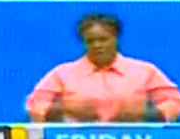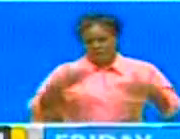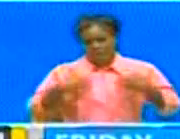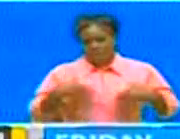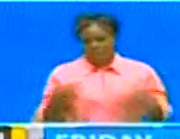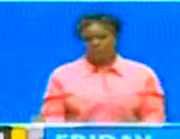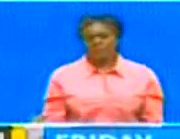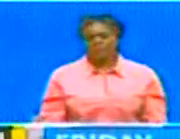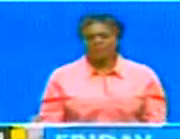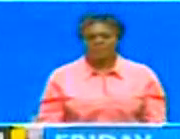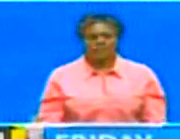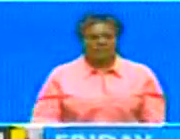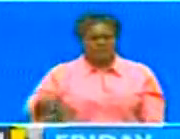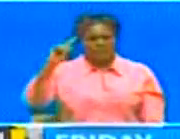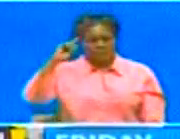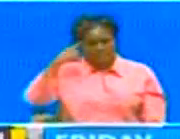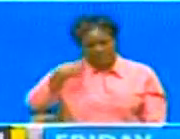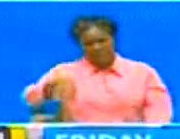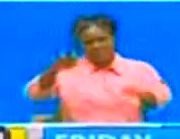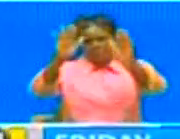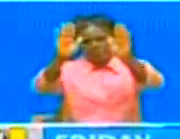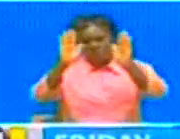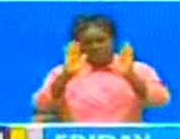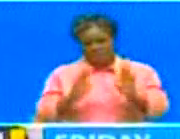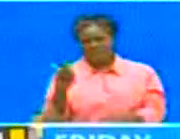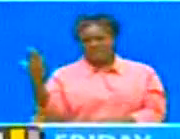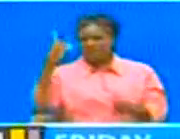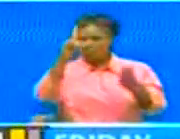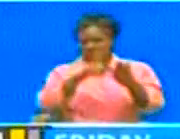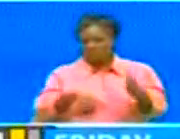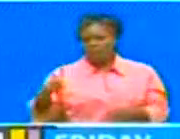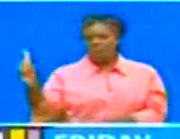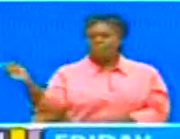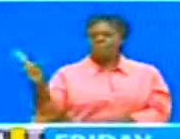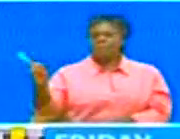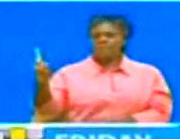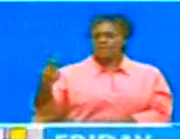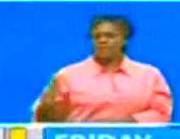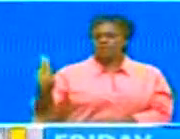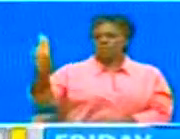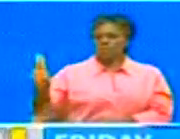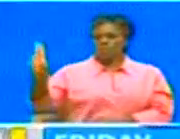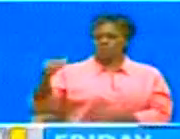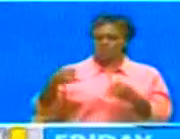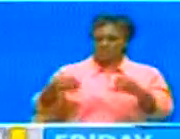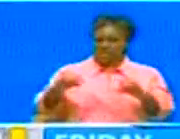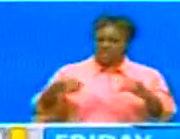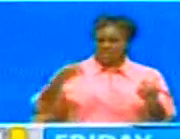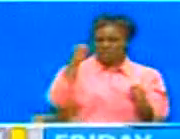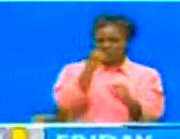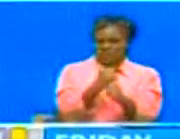now? I think one of the most important thing is what the president Uhuru Kenyatta is trying to do.